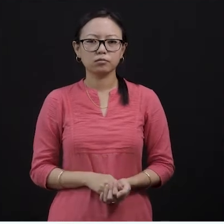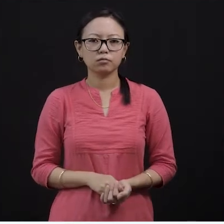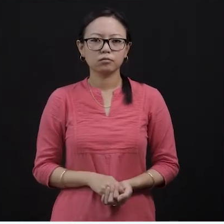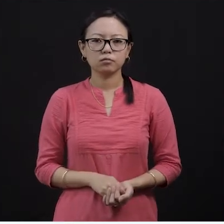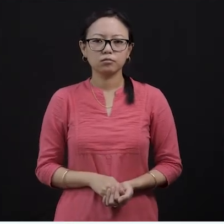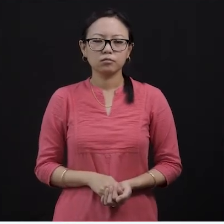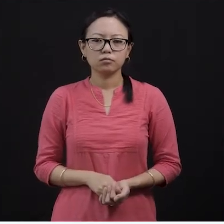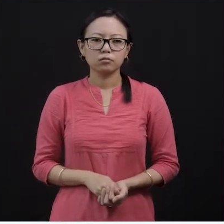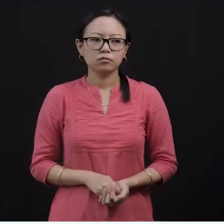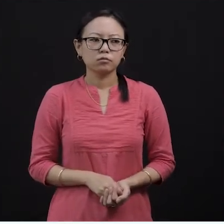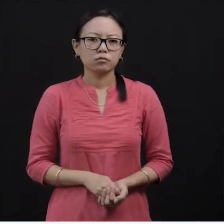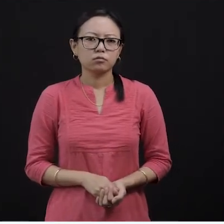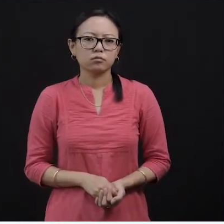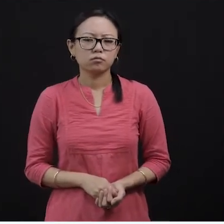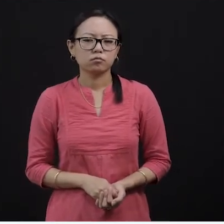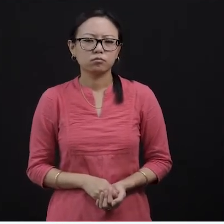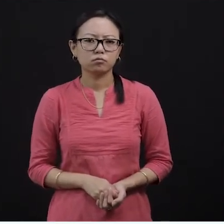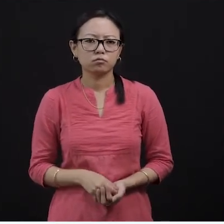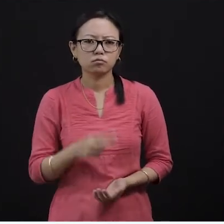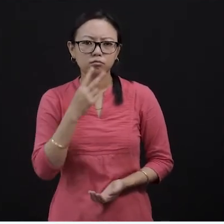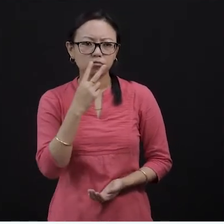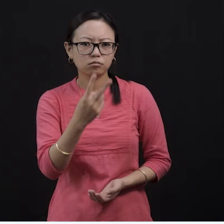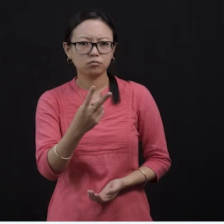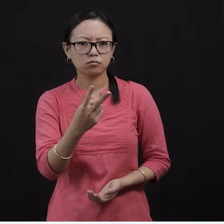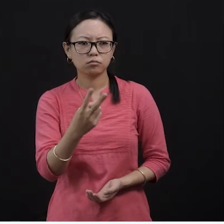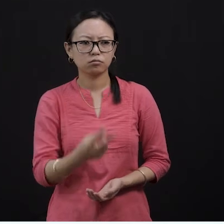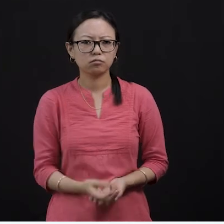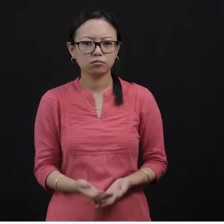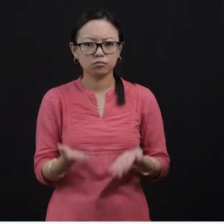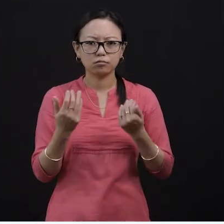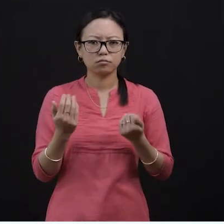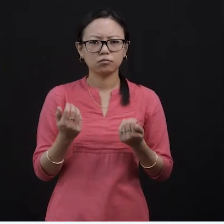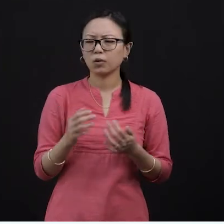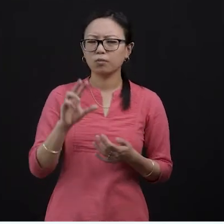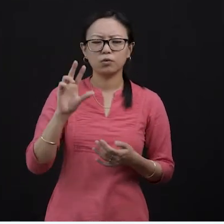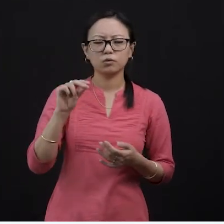Now students, though we do not see the magnetic field lines,